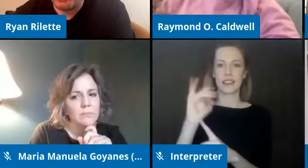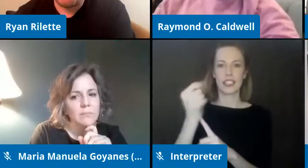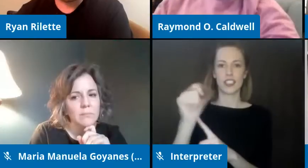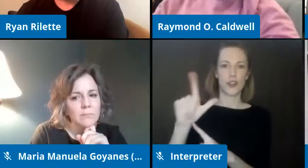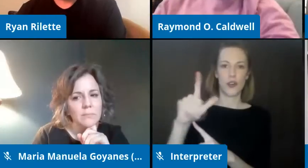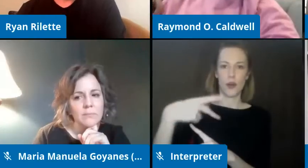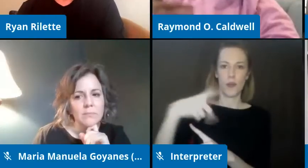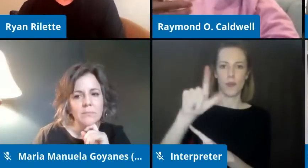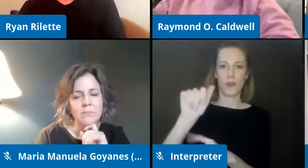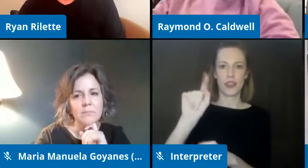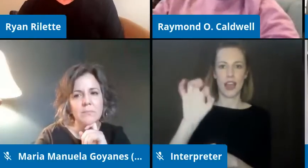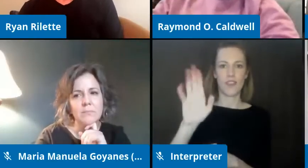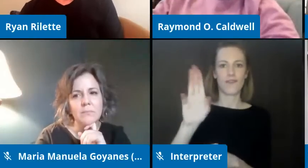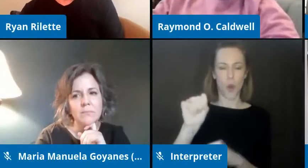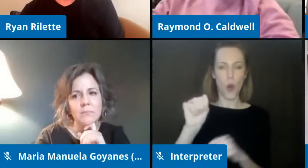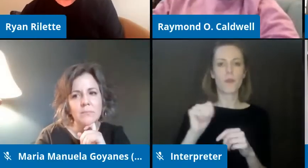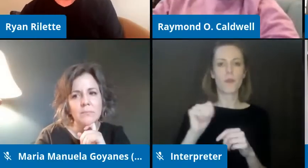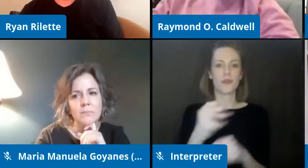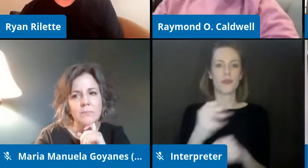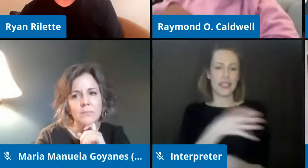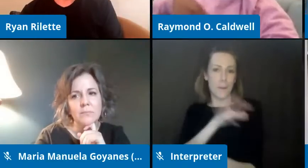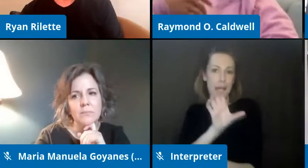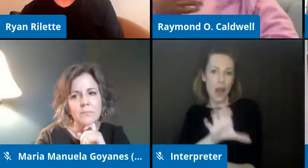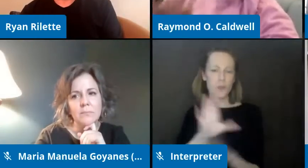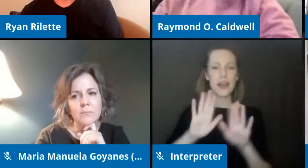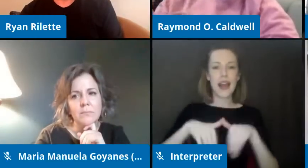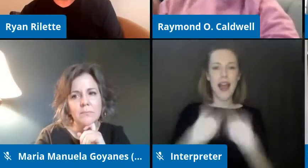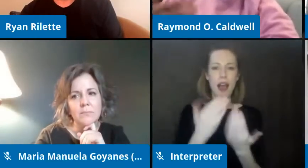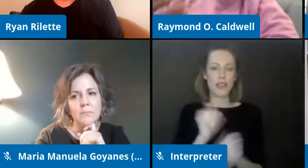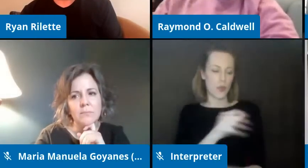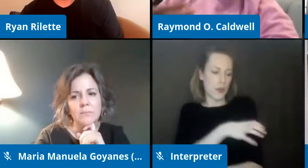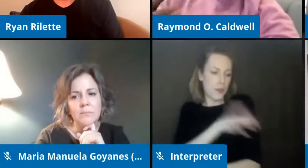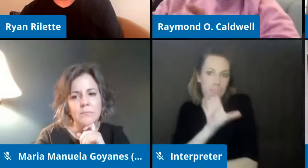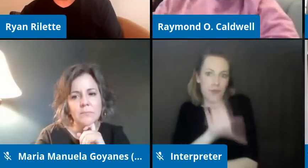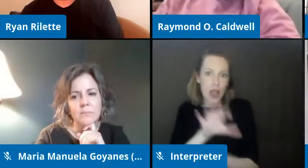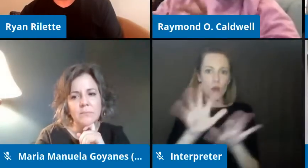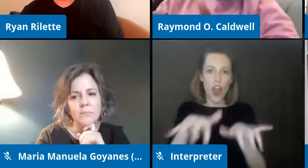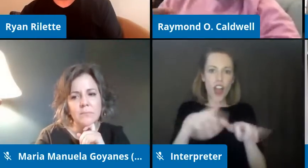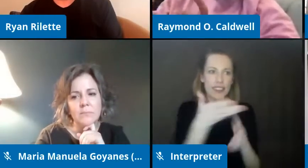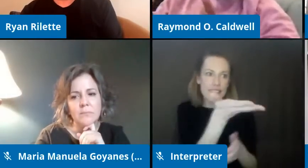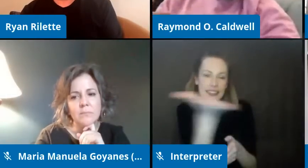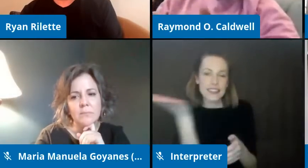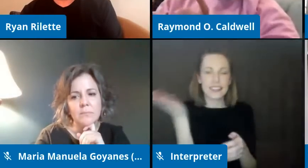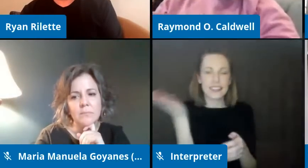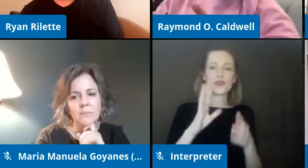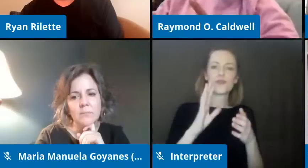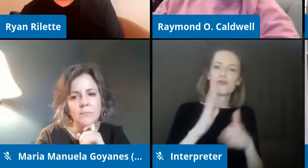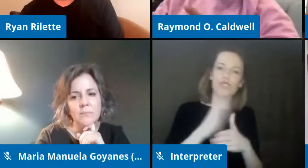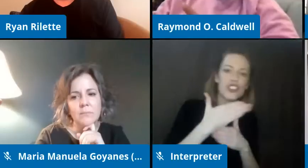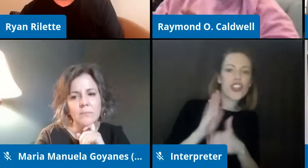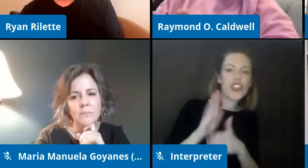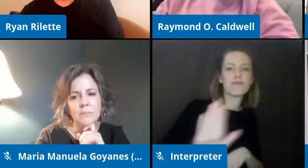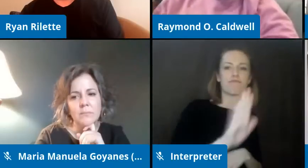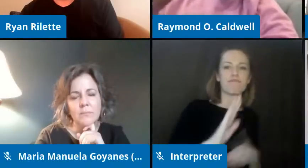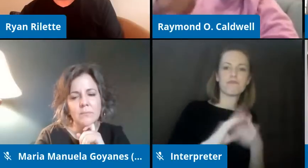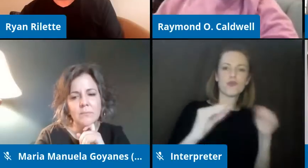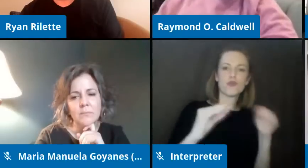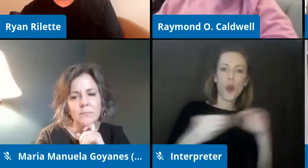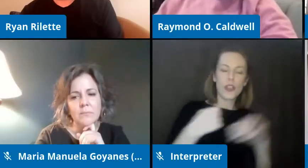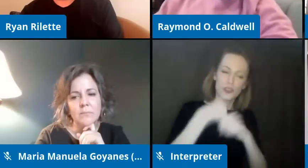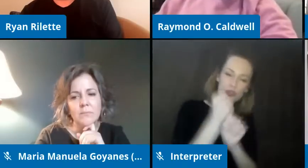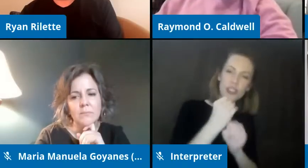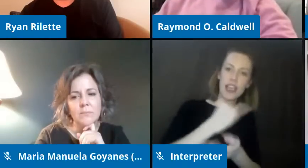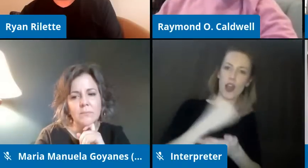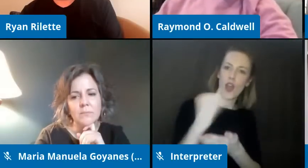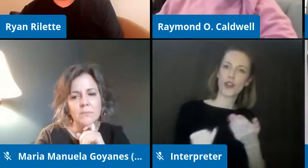by empowering them to share their stories with us? How are we empowering them and teaching them to create art as well and be participant in it? And